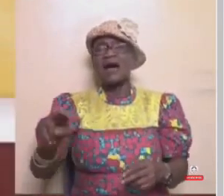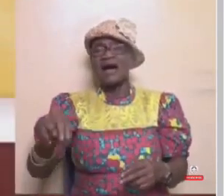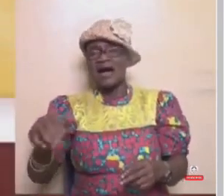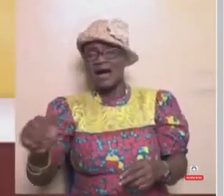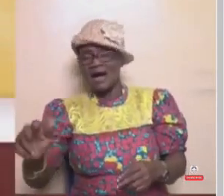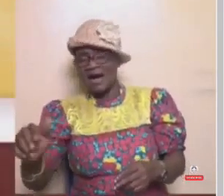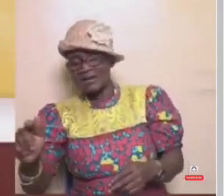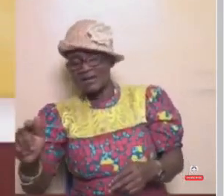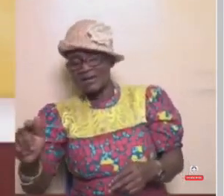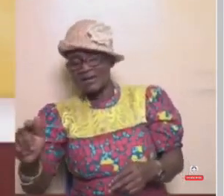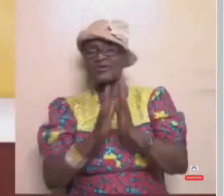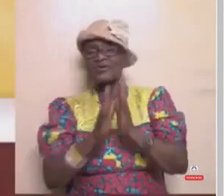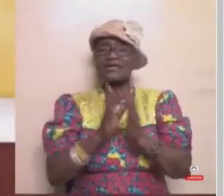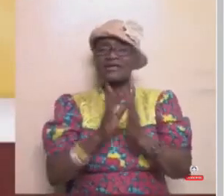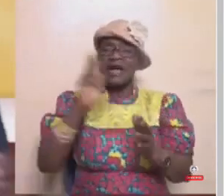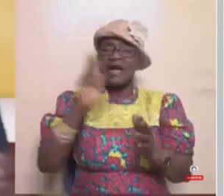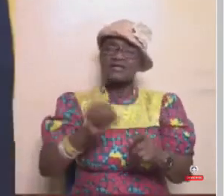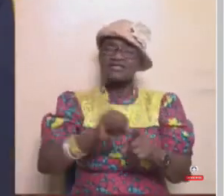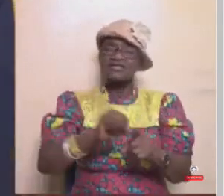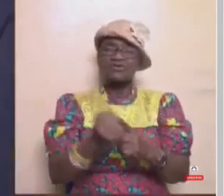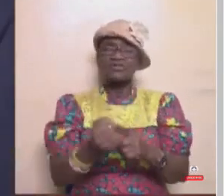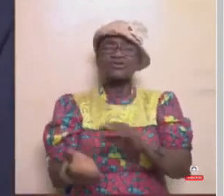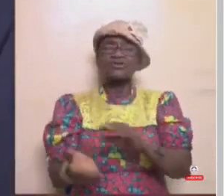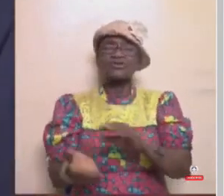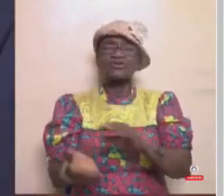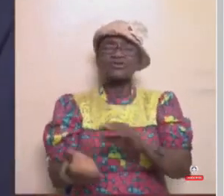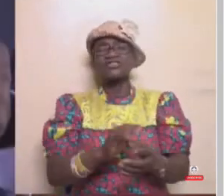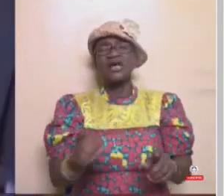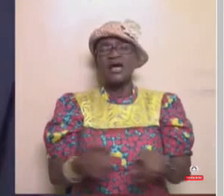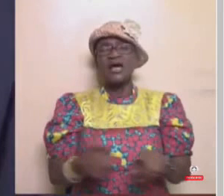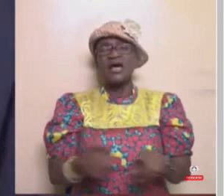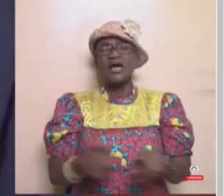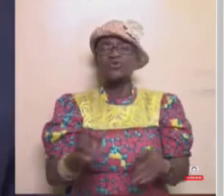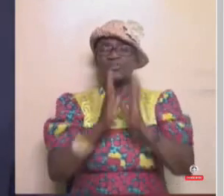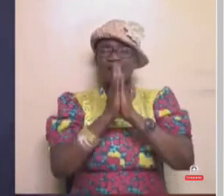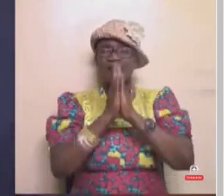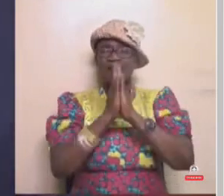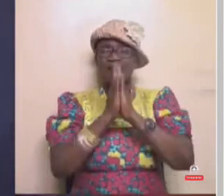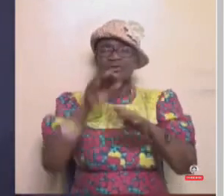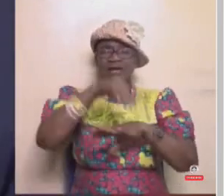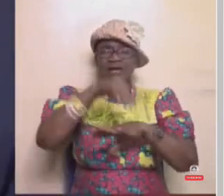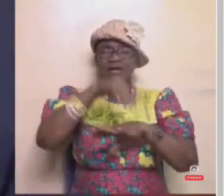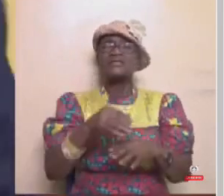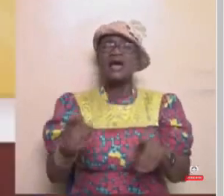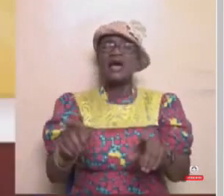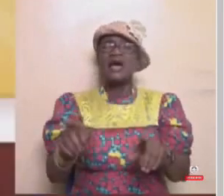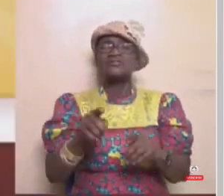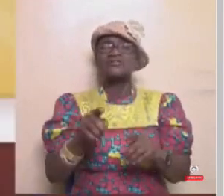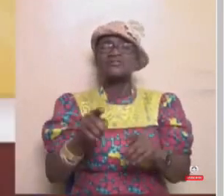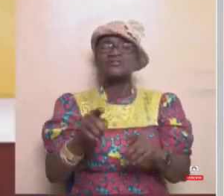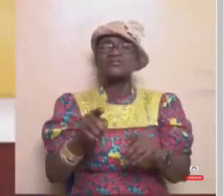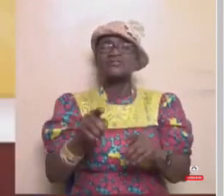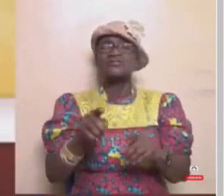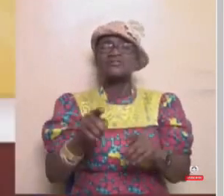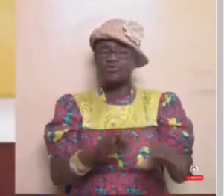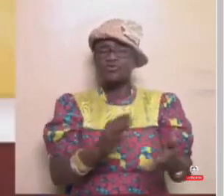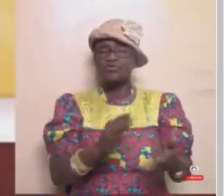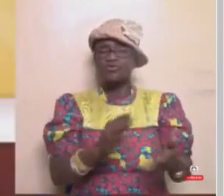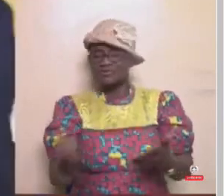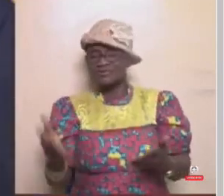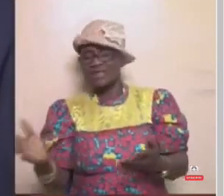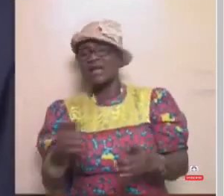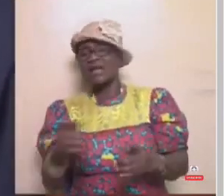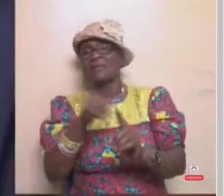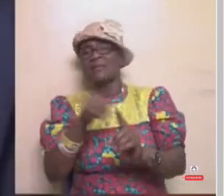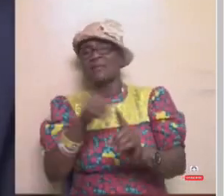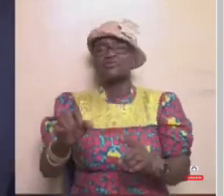her situation changed. As you pray tonight, as you do something about your situation, that situation will change for